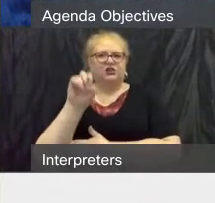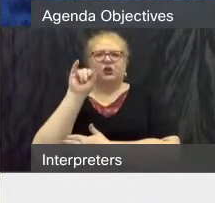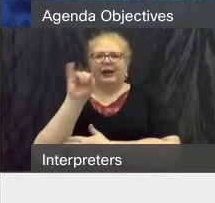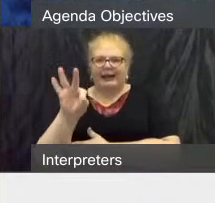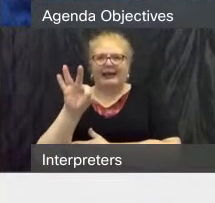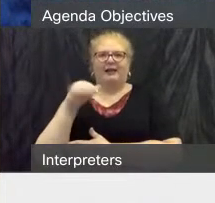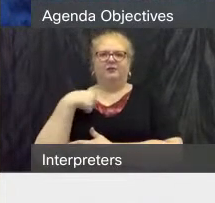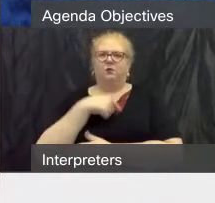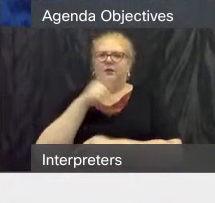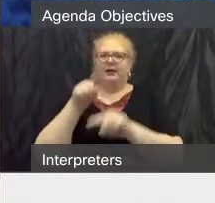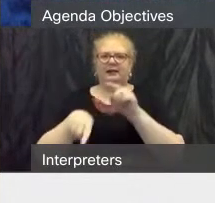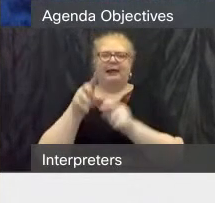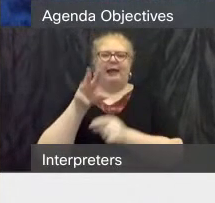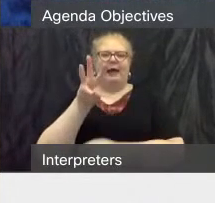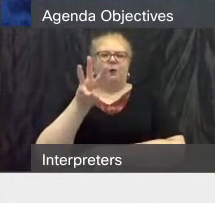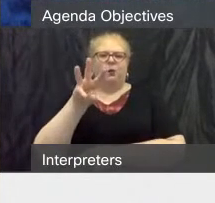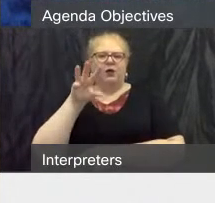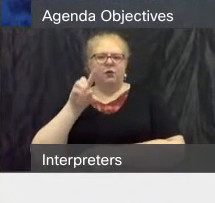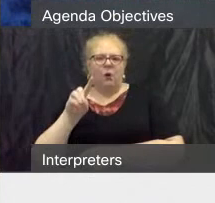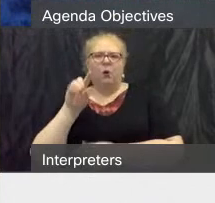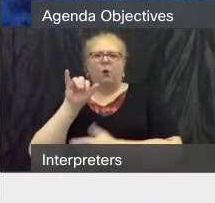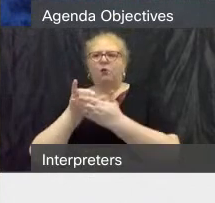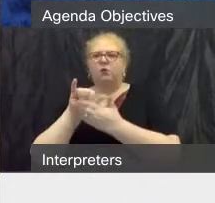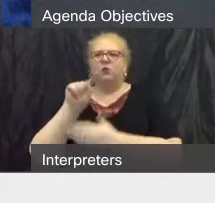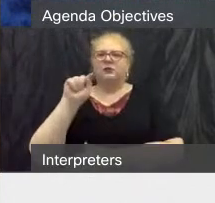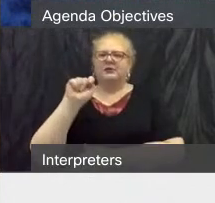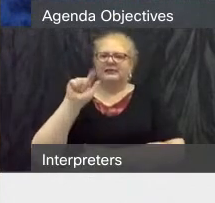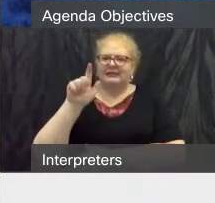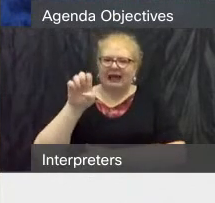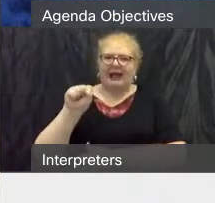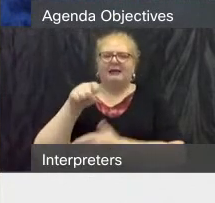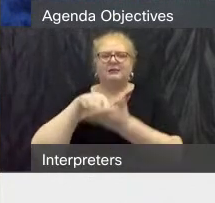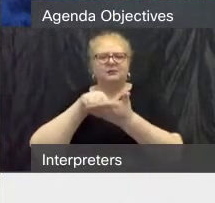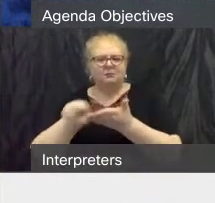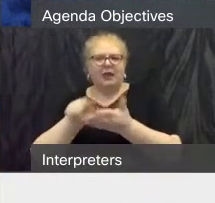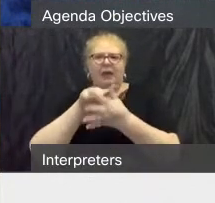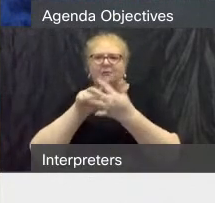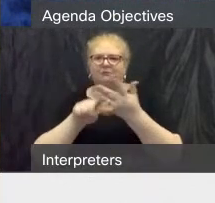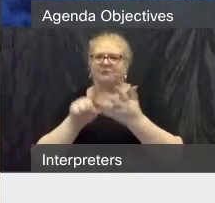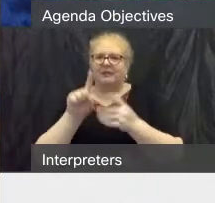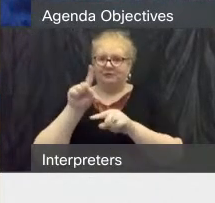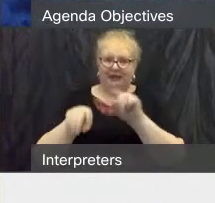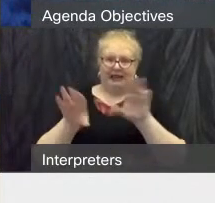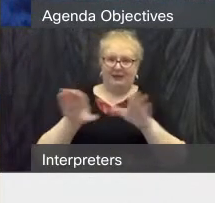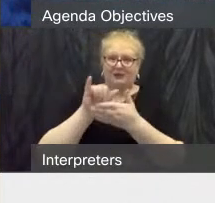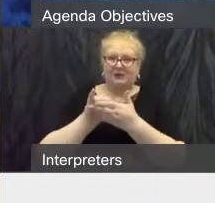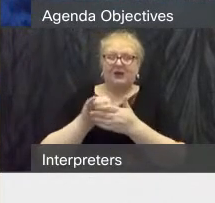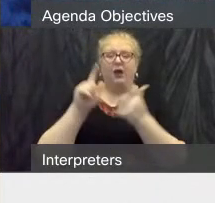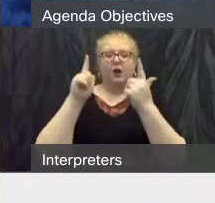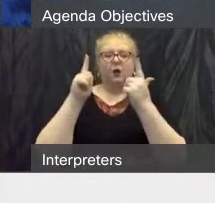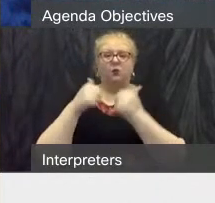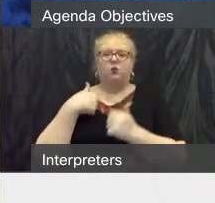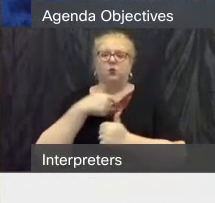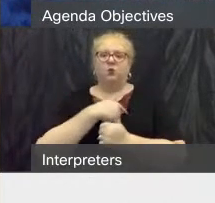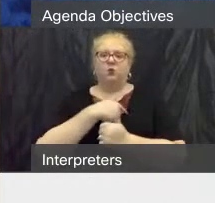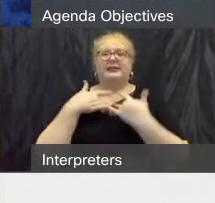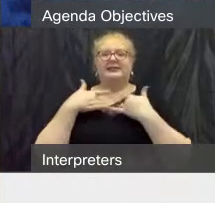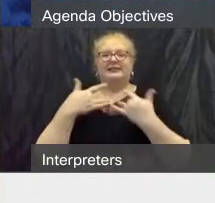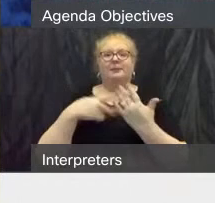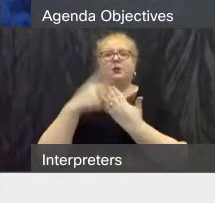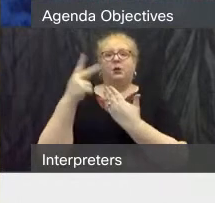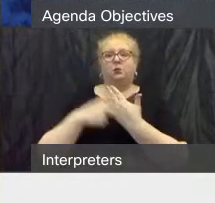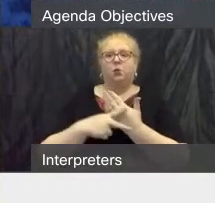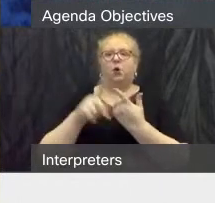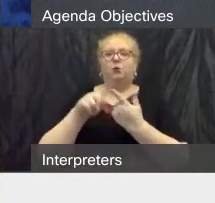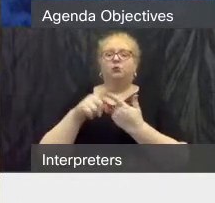withhold taxes and pay them to the federal government for any compensation. So typically what we've done when we've had a program to benefit the homeless